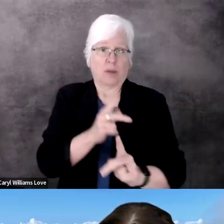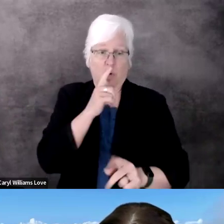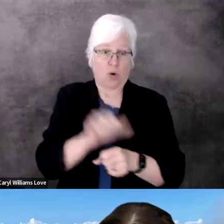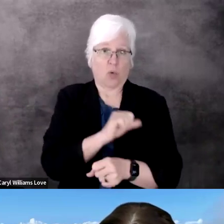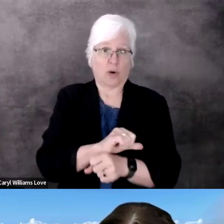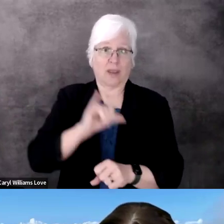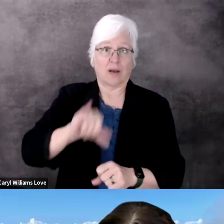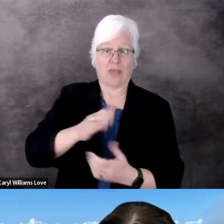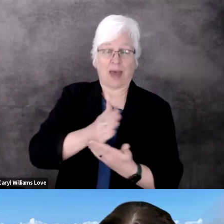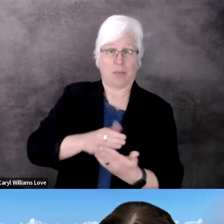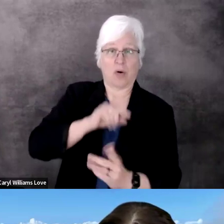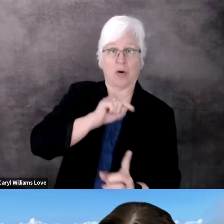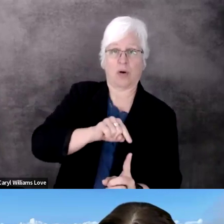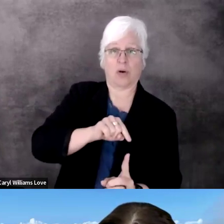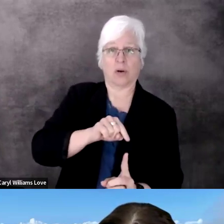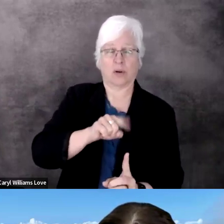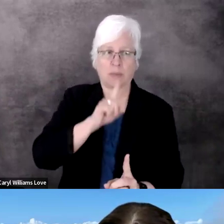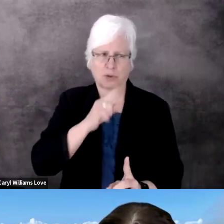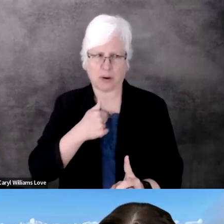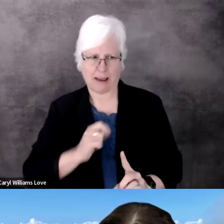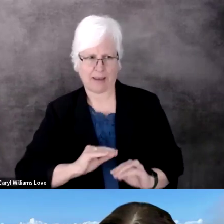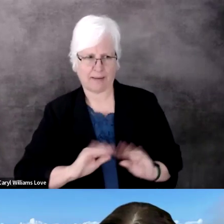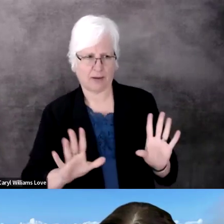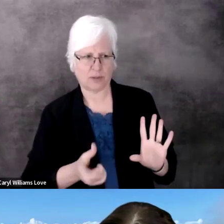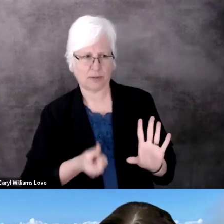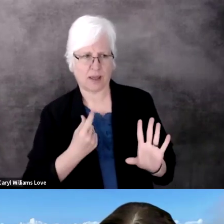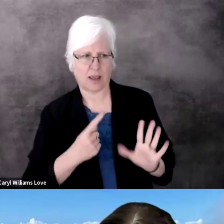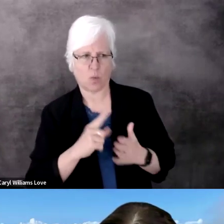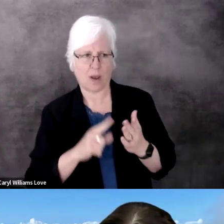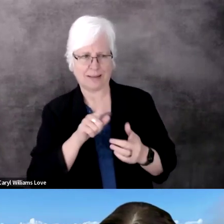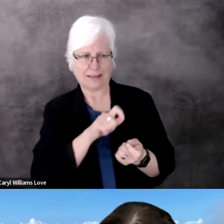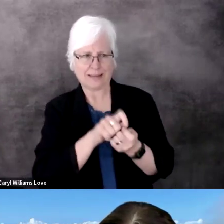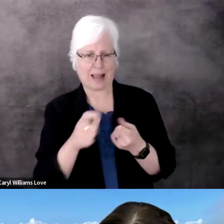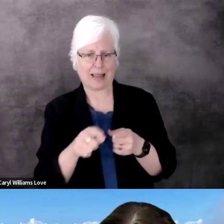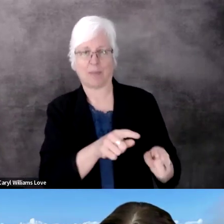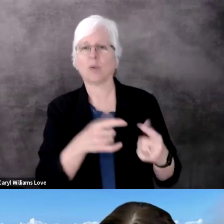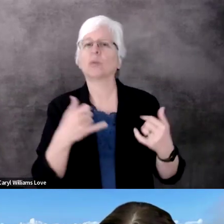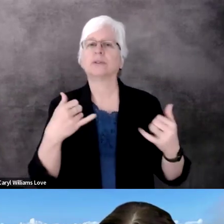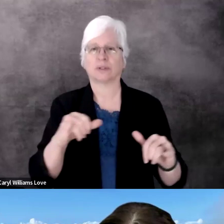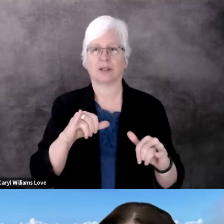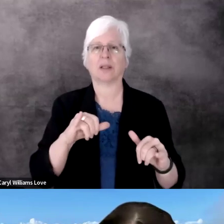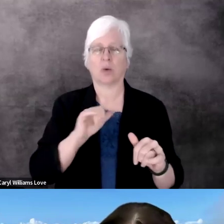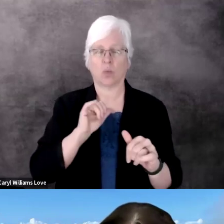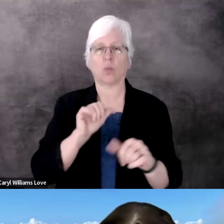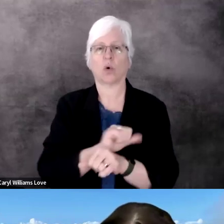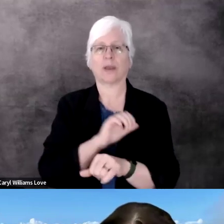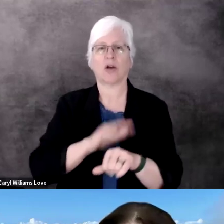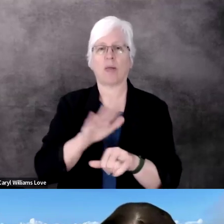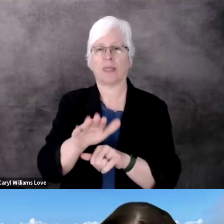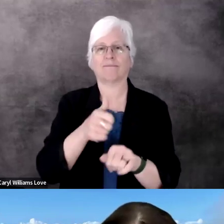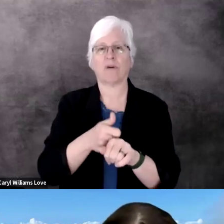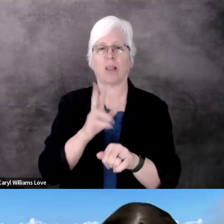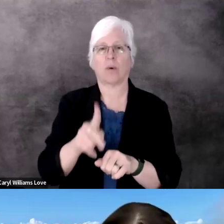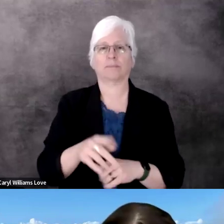side of the work just to make sure I understand exactly what's being done. But we're still working on a follow-up answer for you.